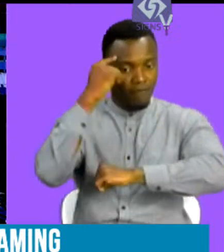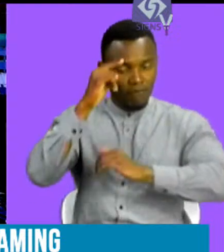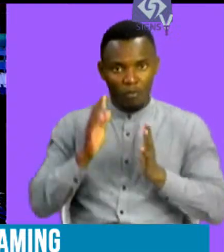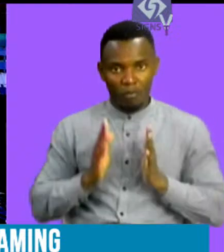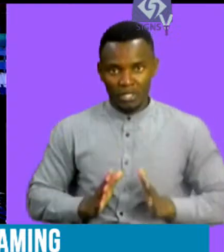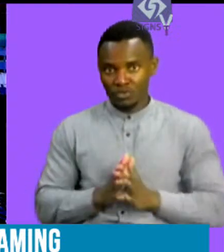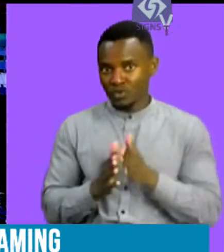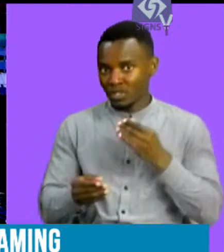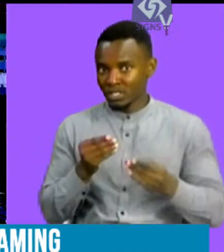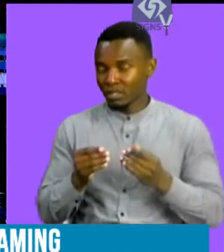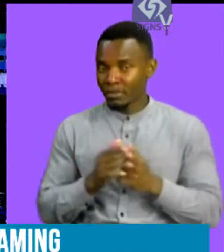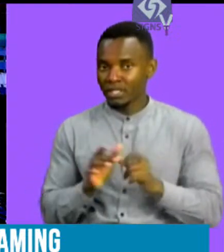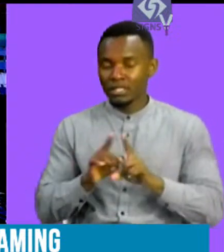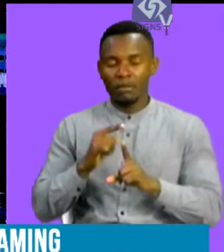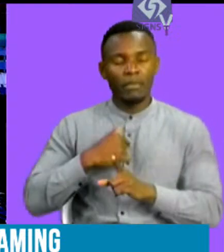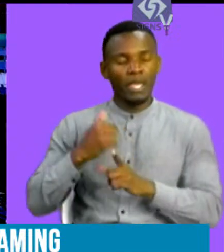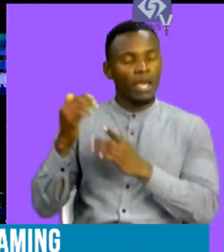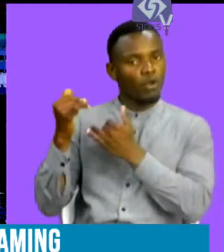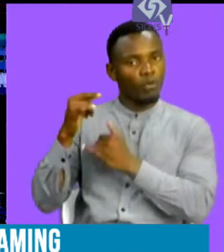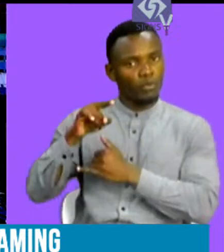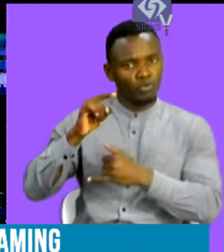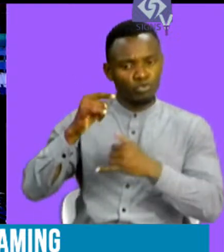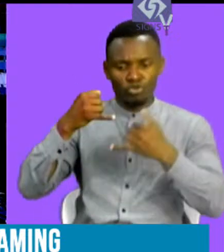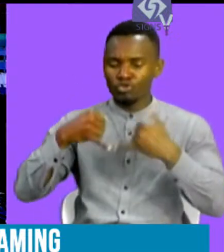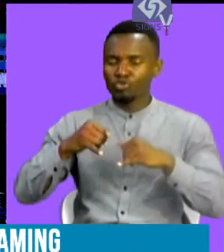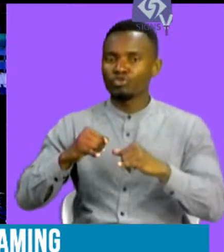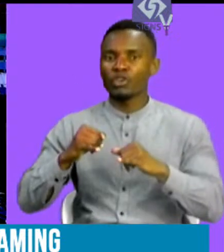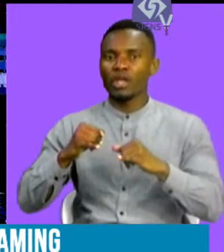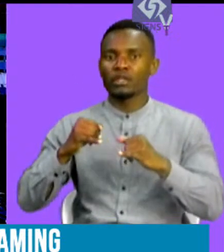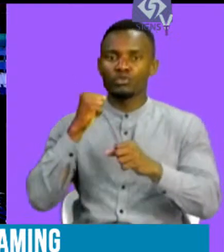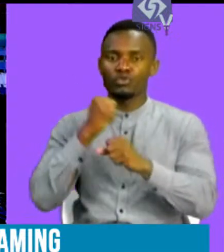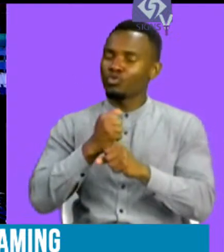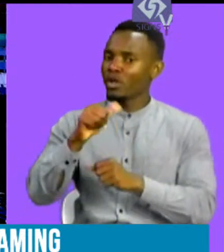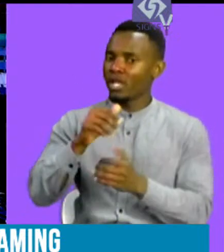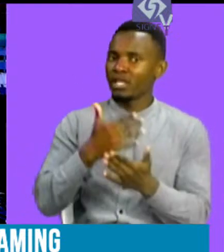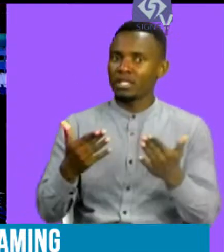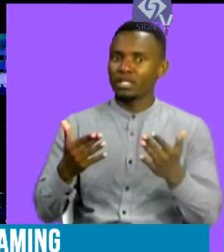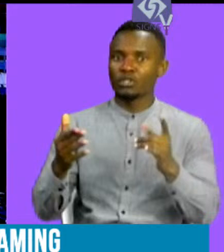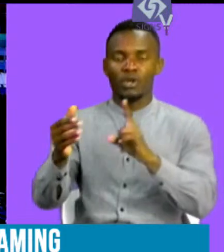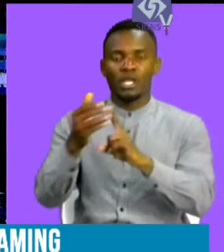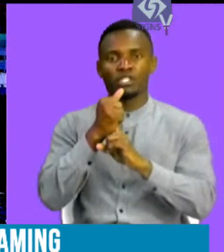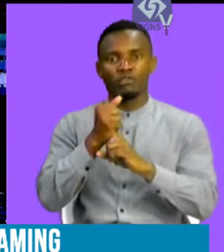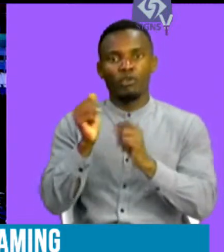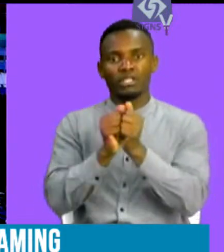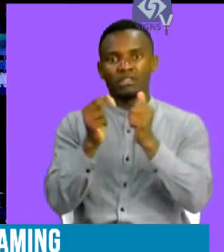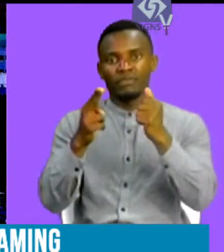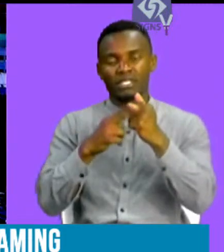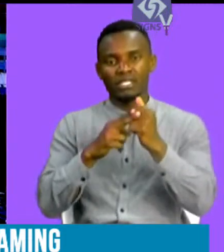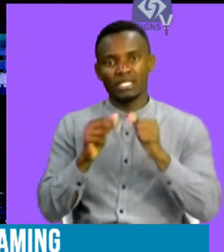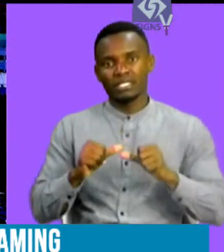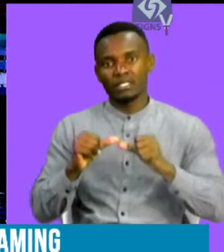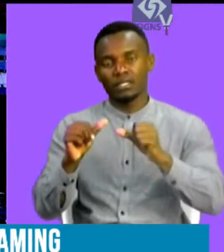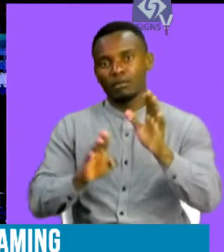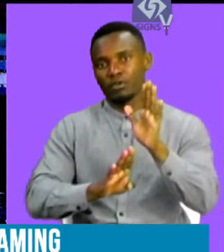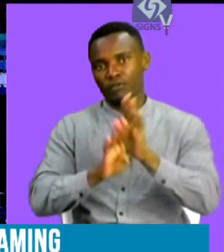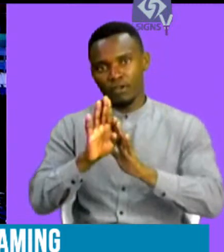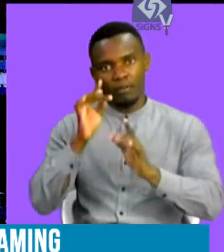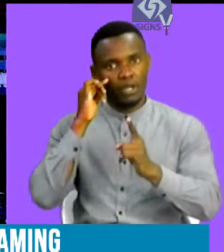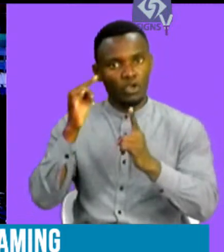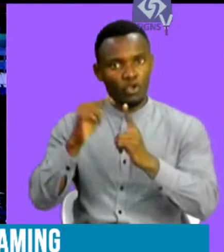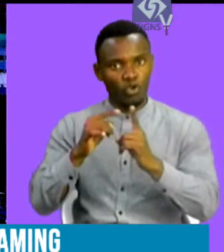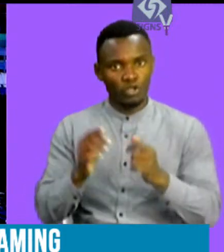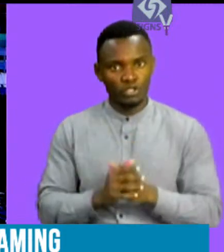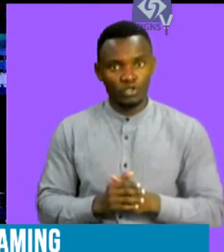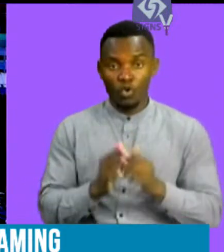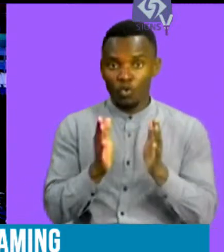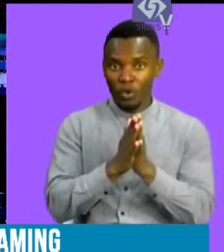the theme of this year, and you are doing whatever you can to achieve the 17 Sustainable Development Goals with,